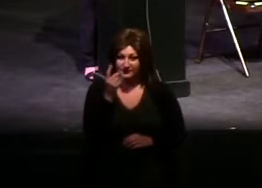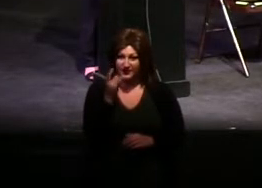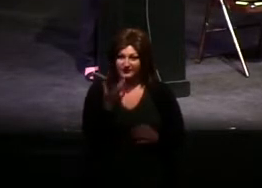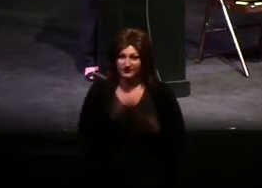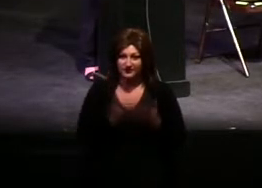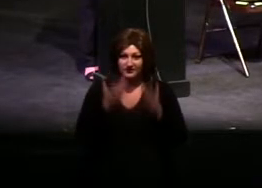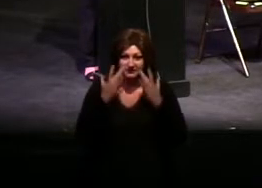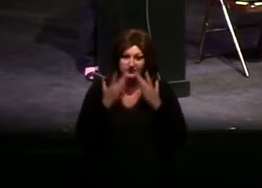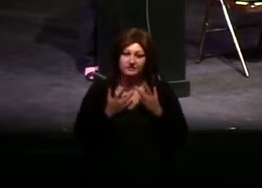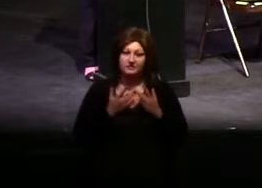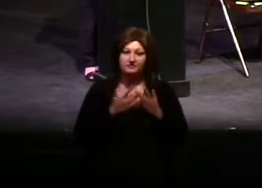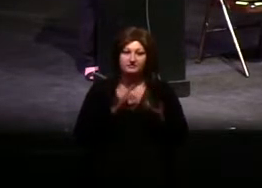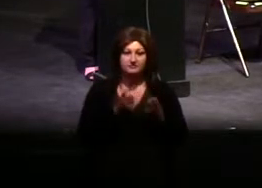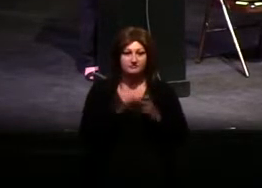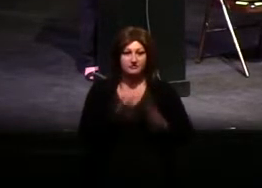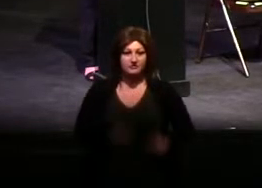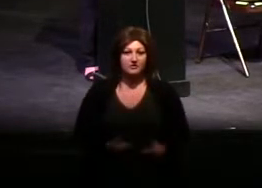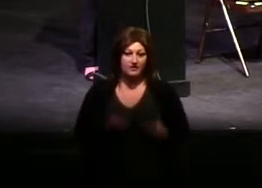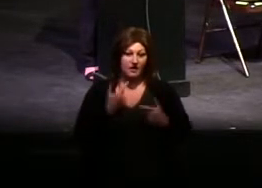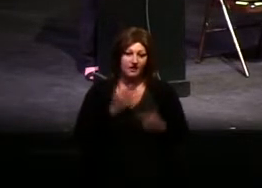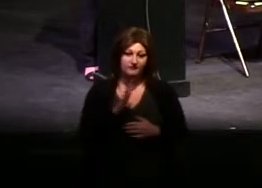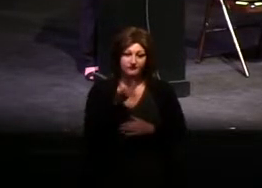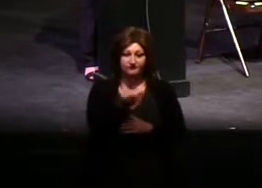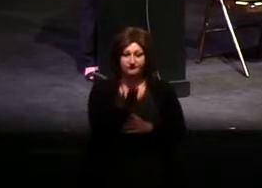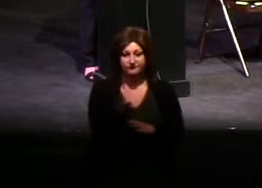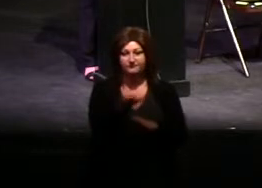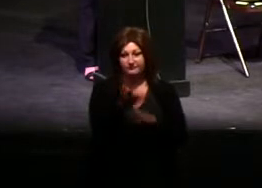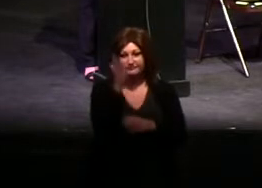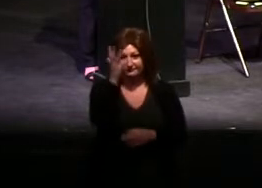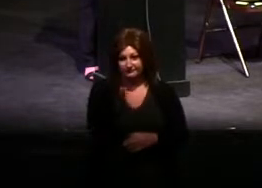the turns her life took then and afterward.